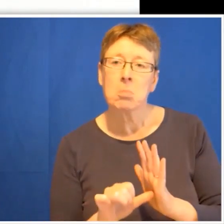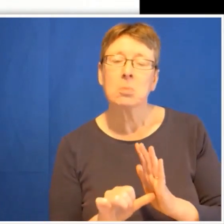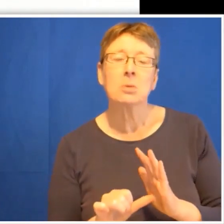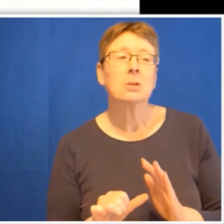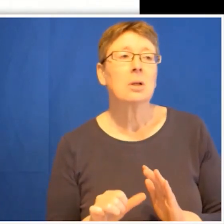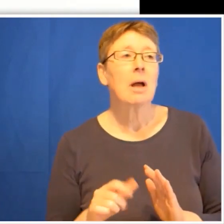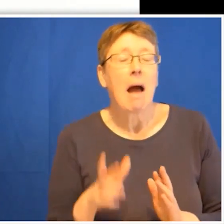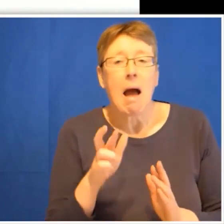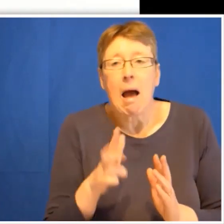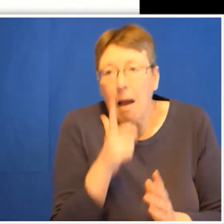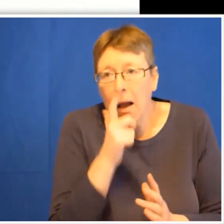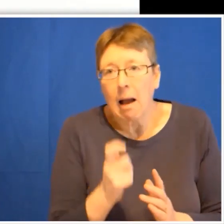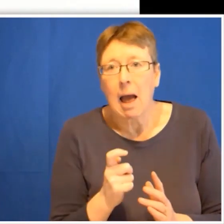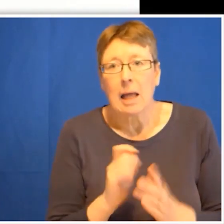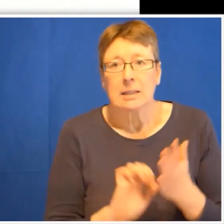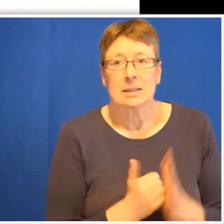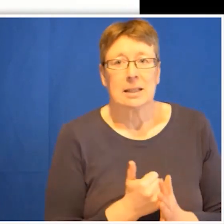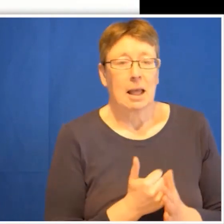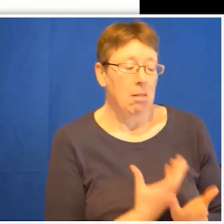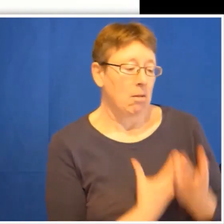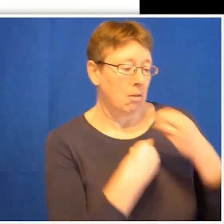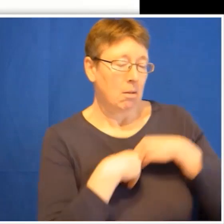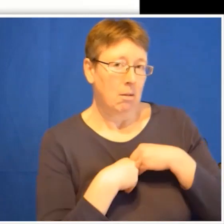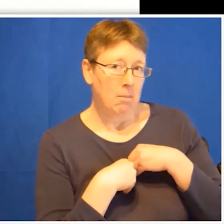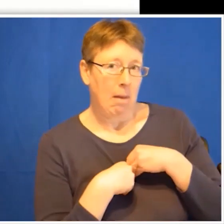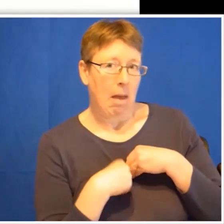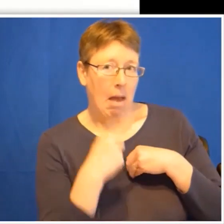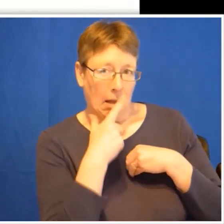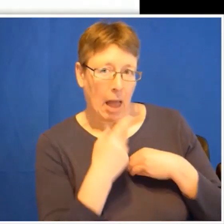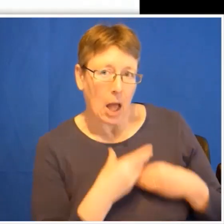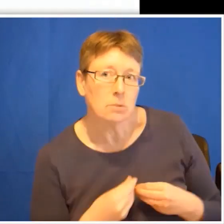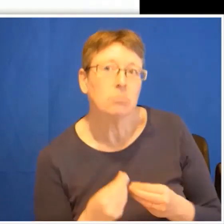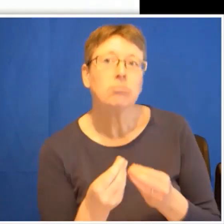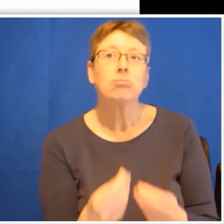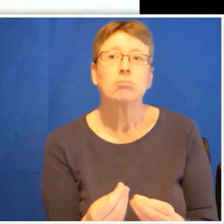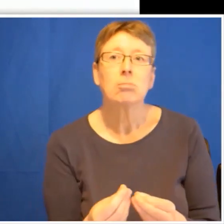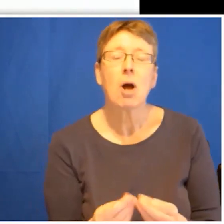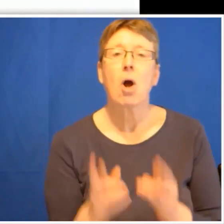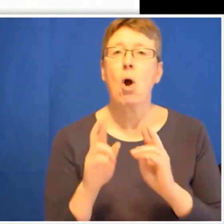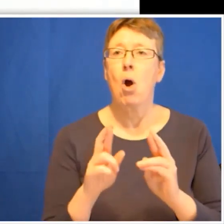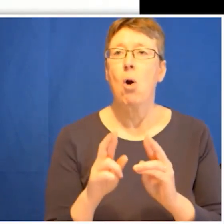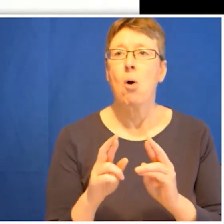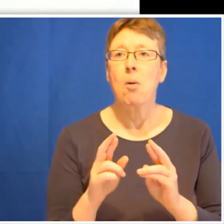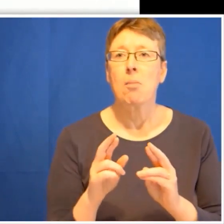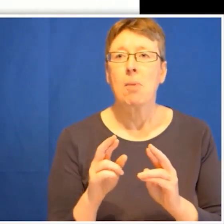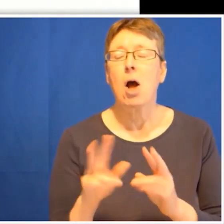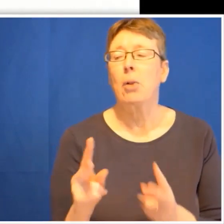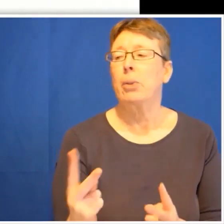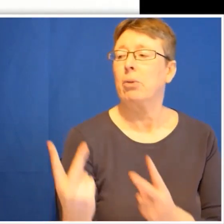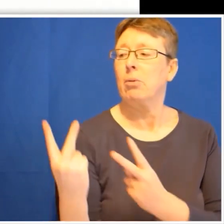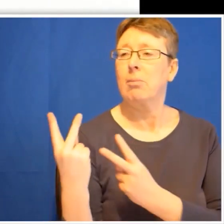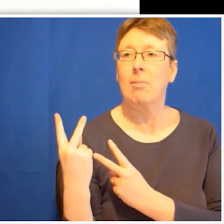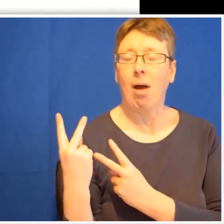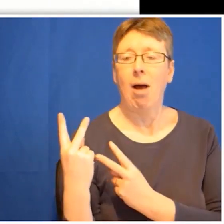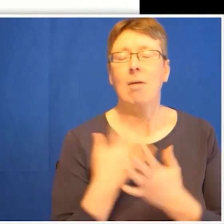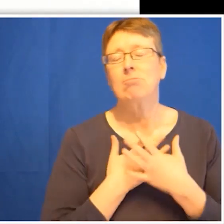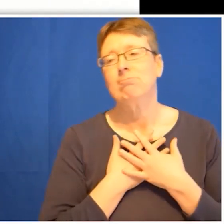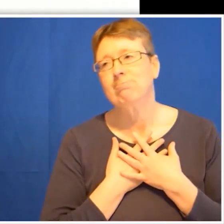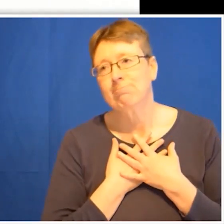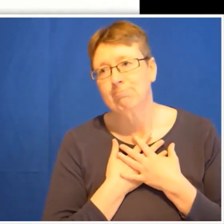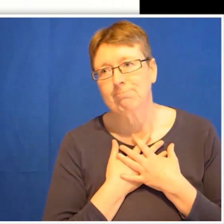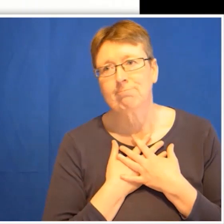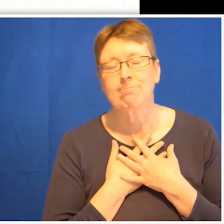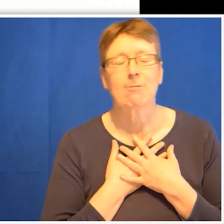I hope that you feel that you're able to harness the talents that you've acquired with us here, and I hope that you look back fondly on what